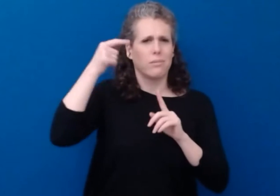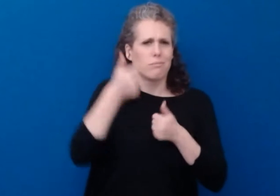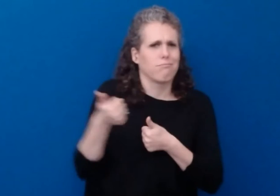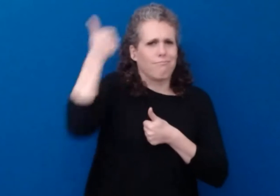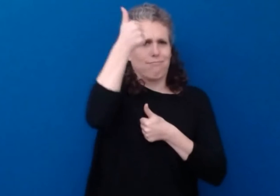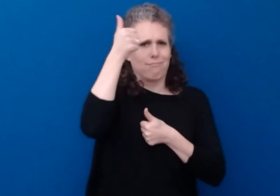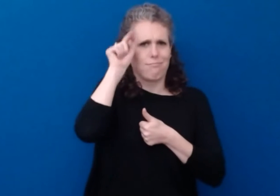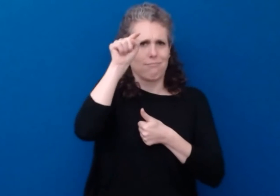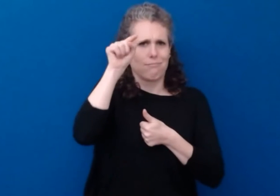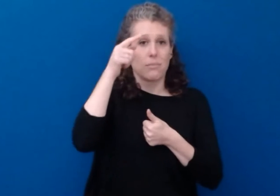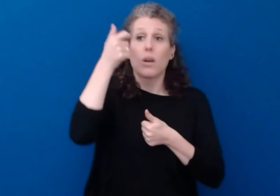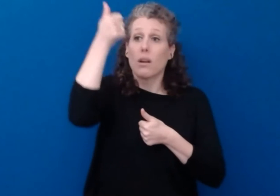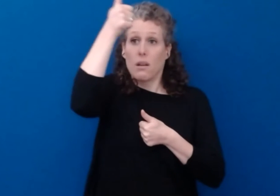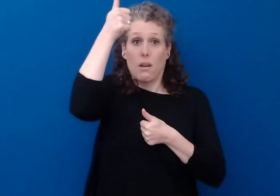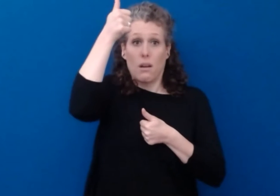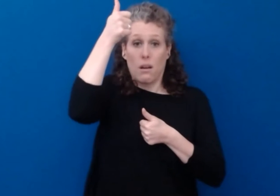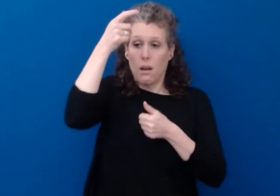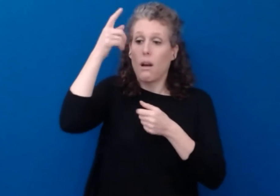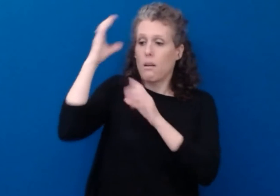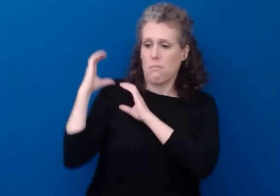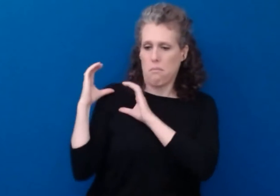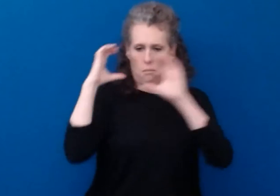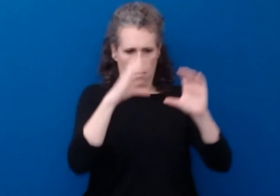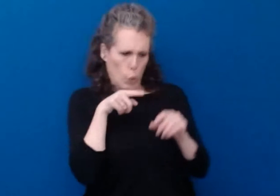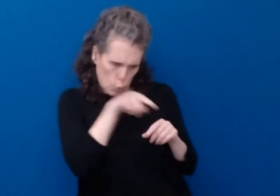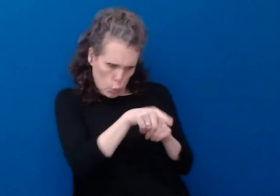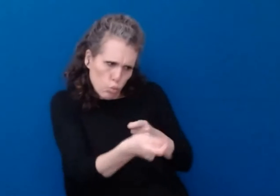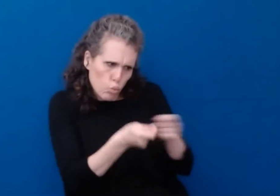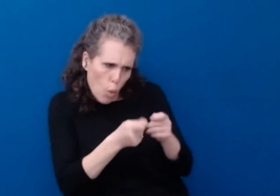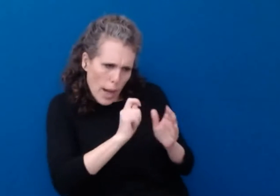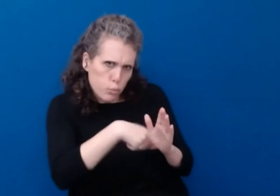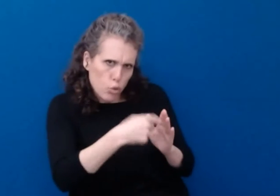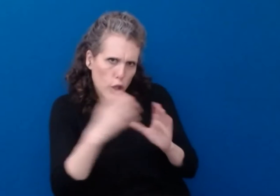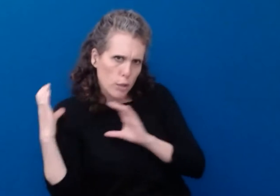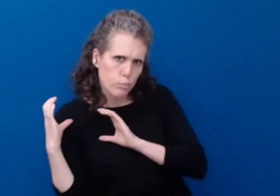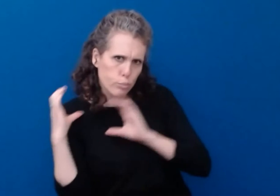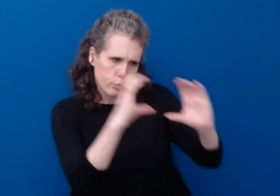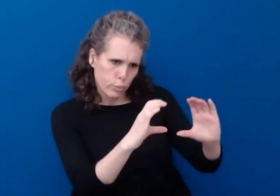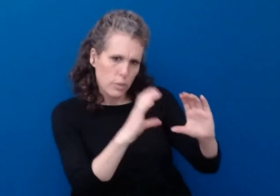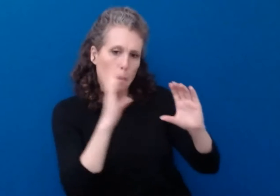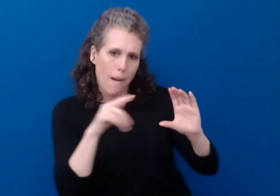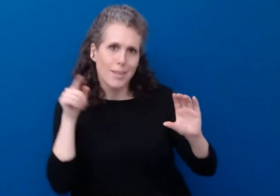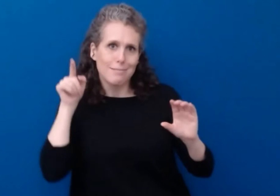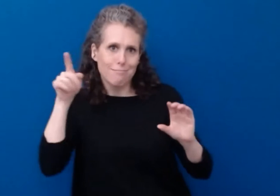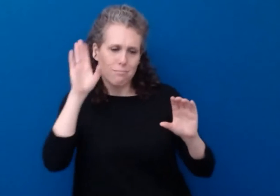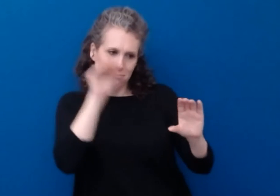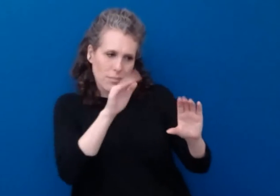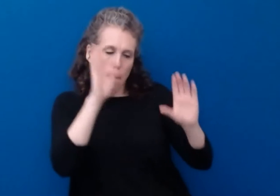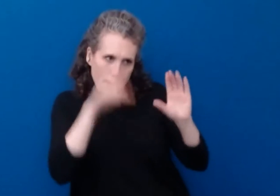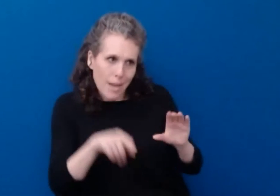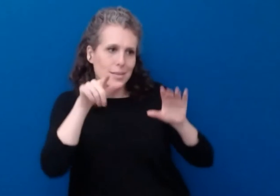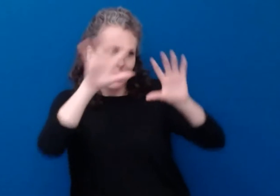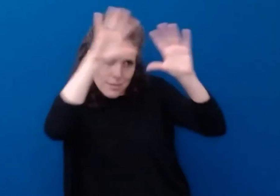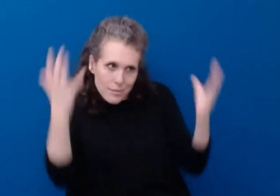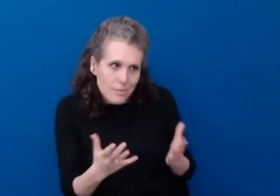itself, you just have to be sure that one of the requirements is universal design and that users